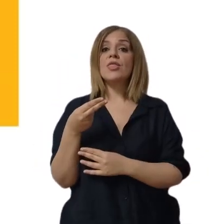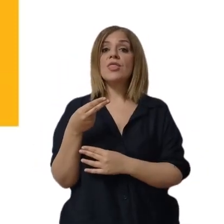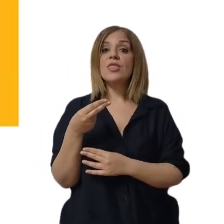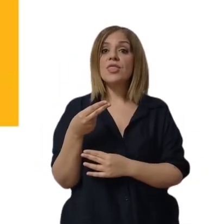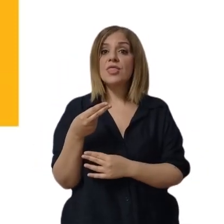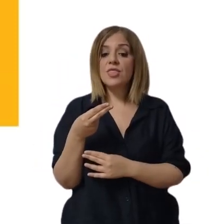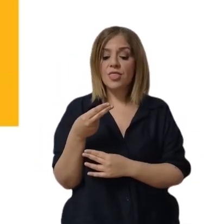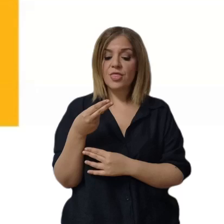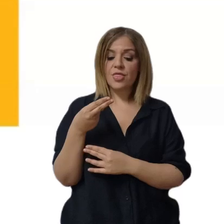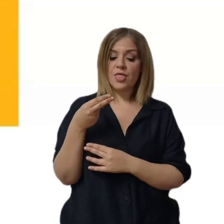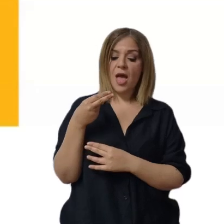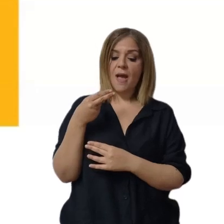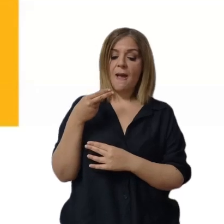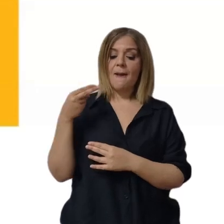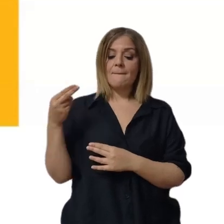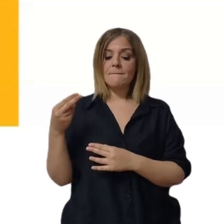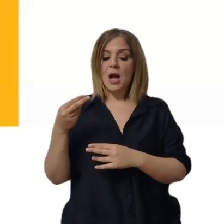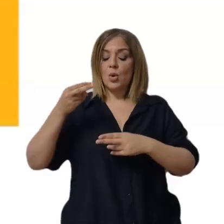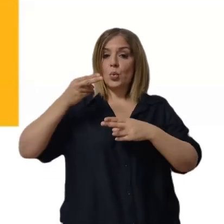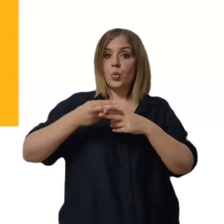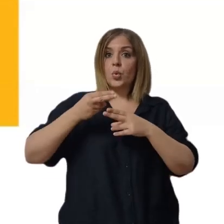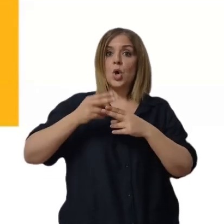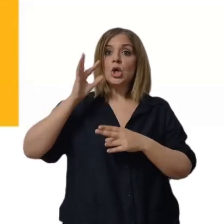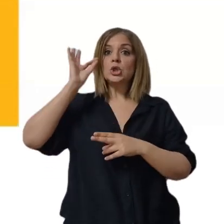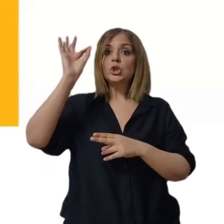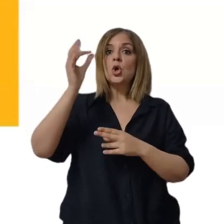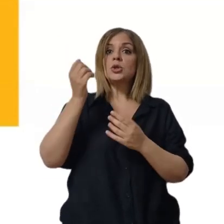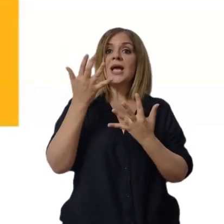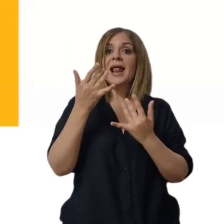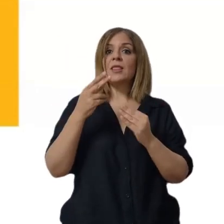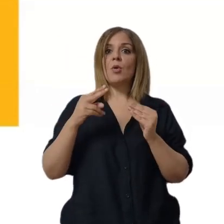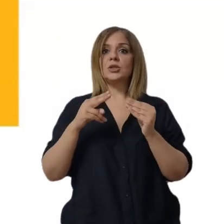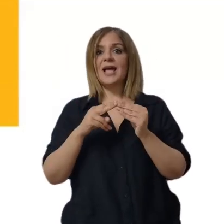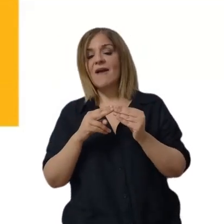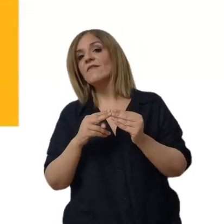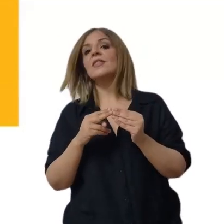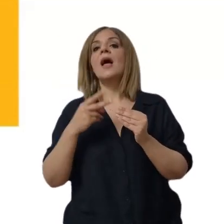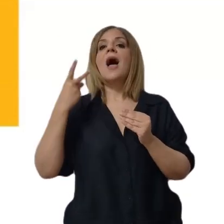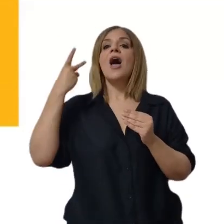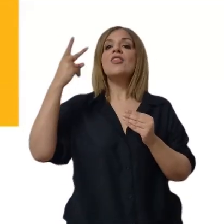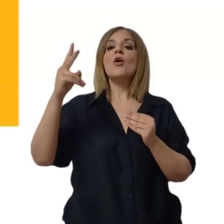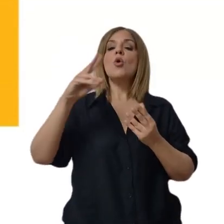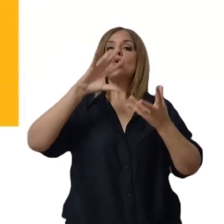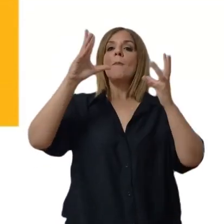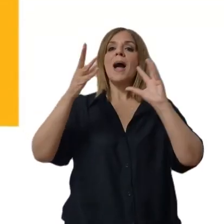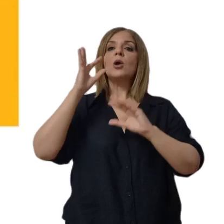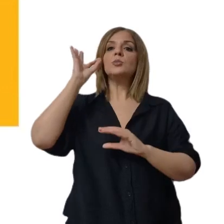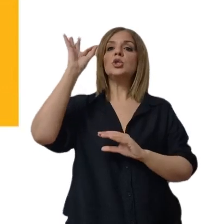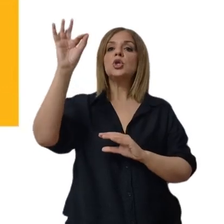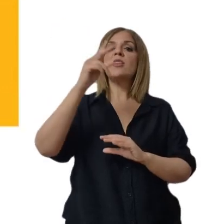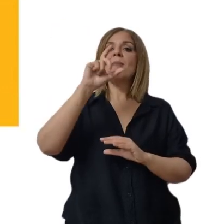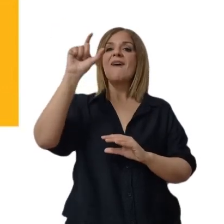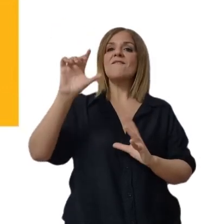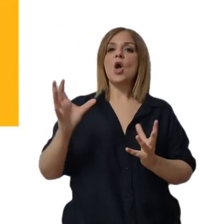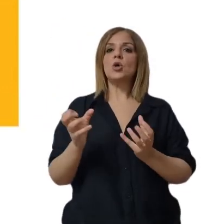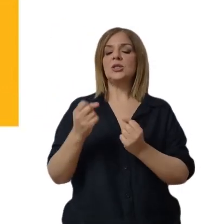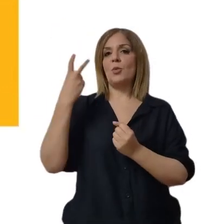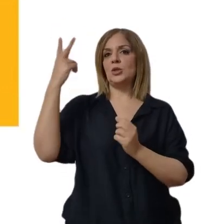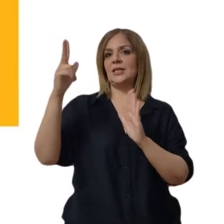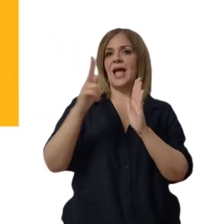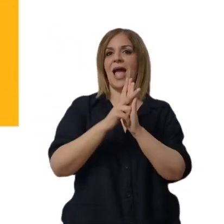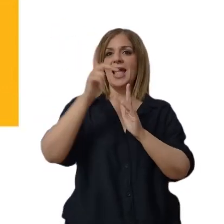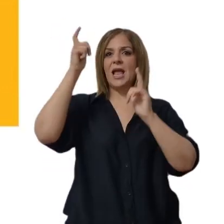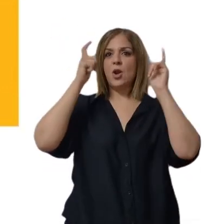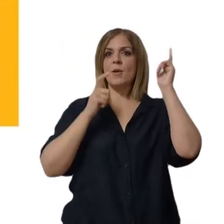the importance of goal number 7 of the Global Goals for Sustainable Development. Goal